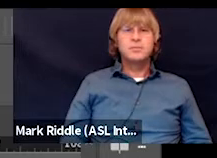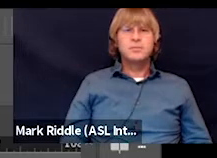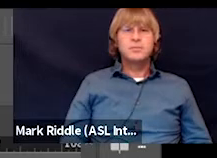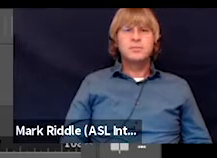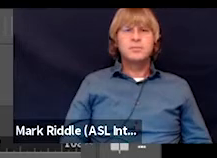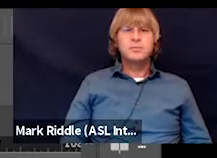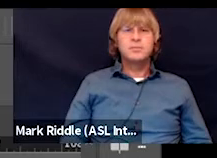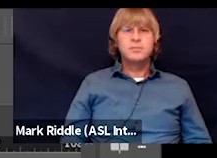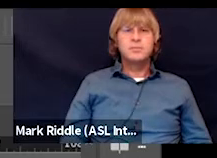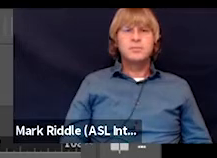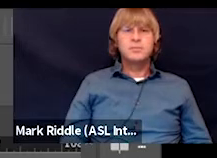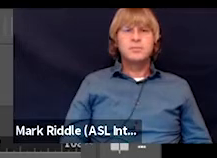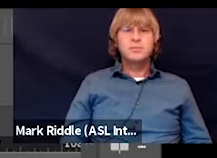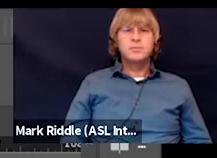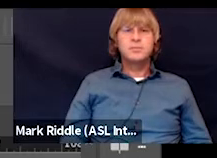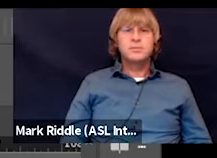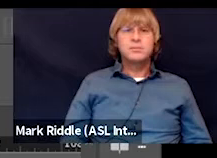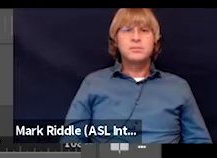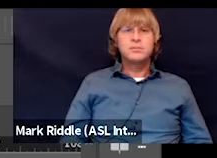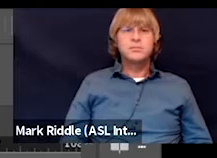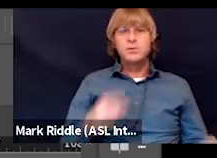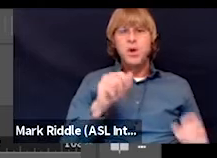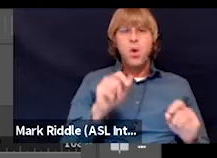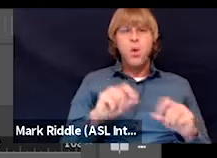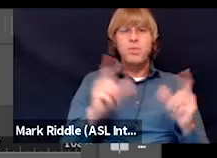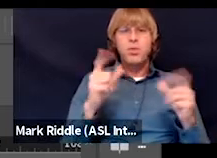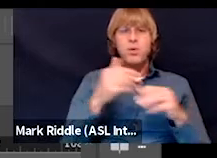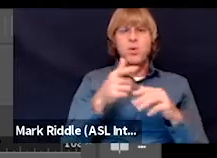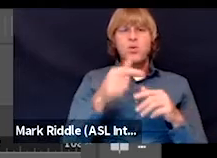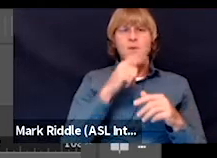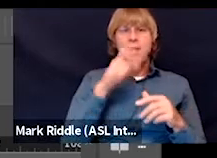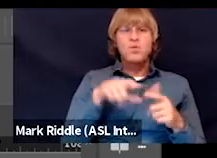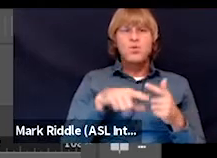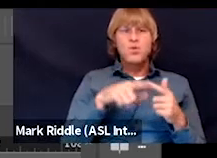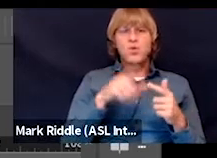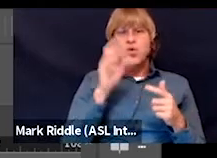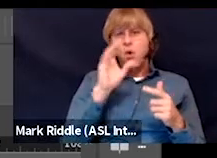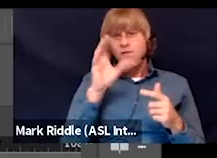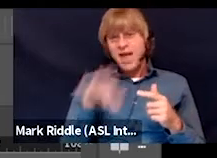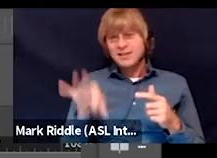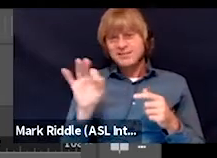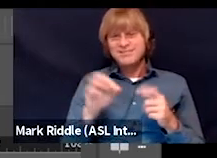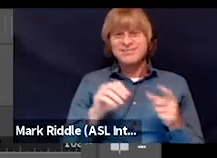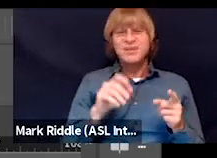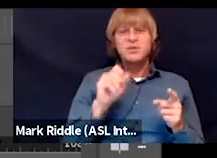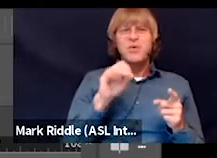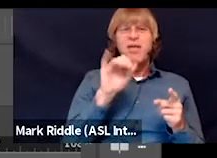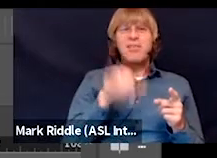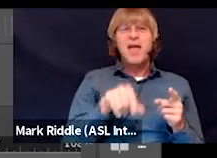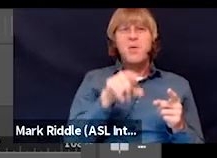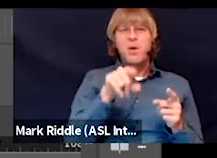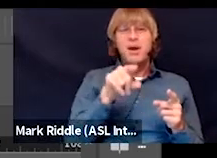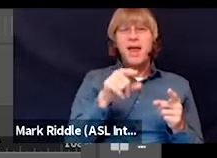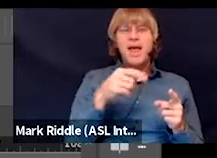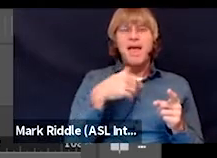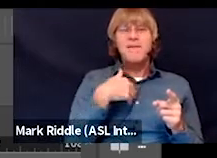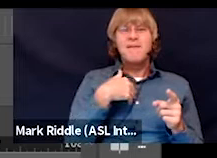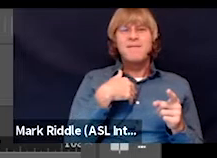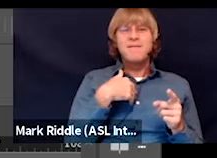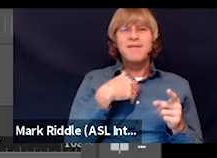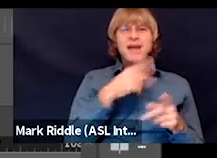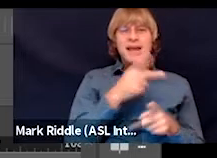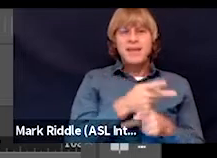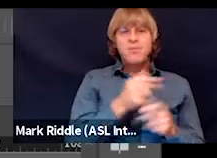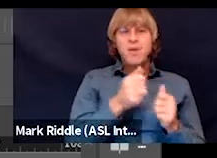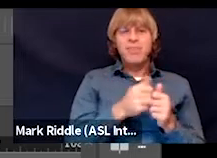And so I can open that window up without having to go find it. So this one, I've got it keep with